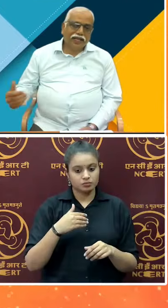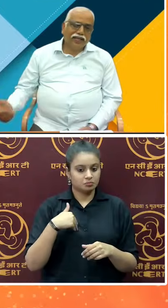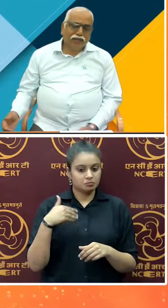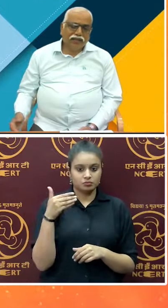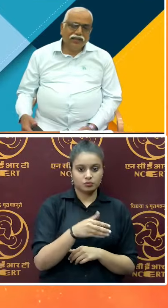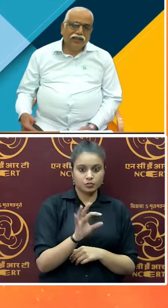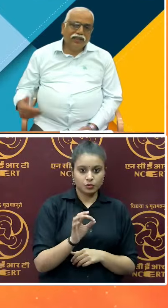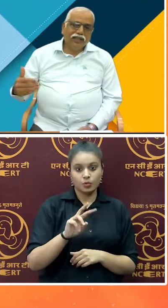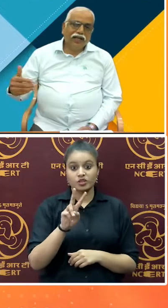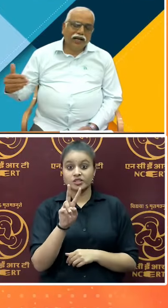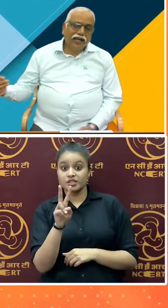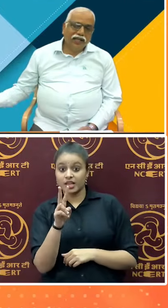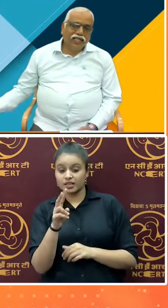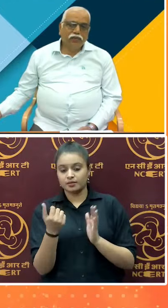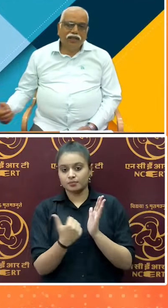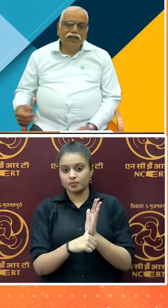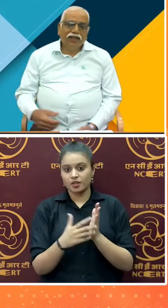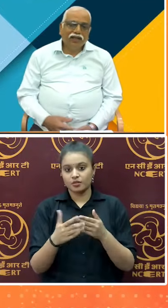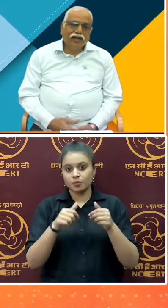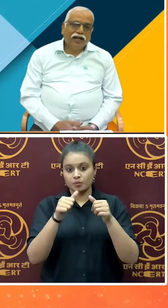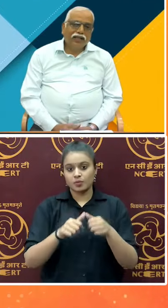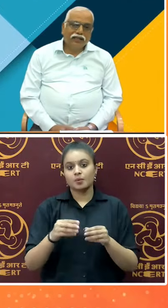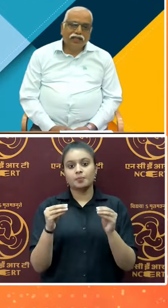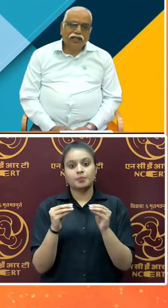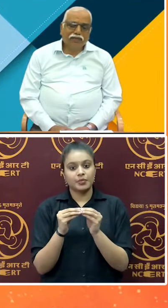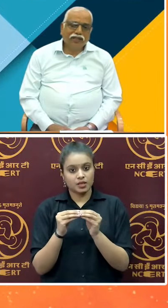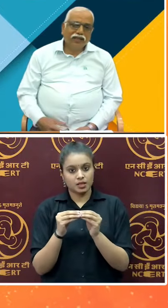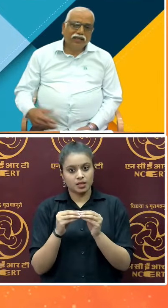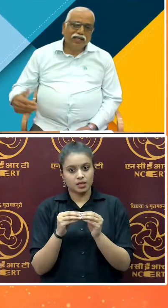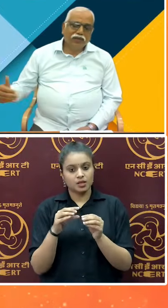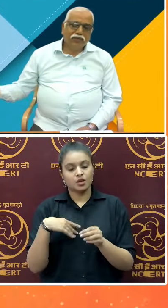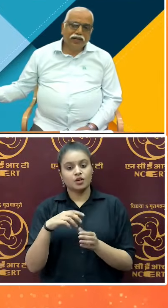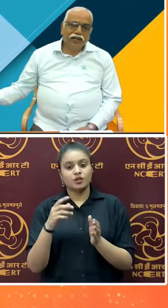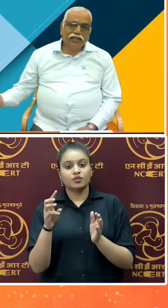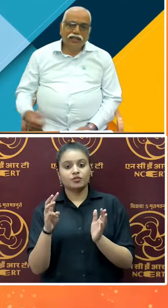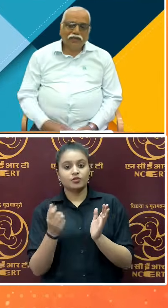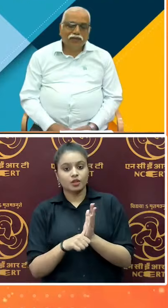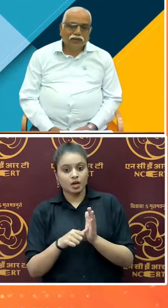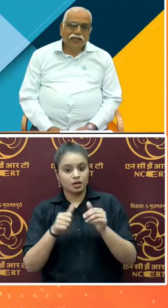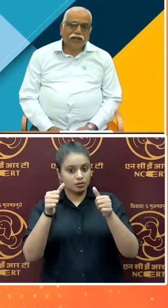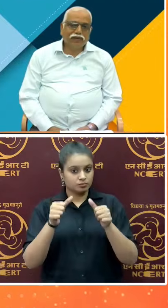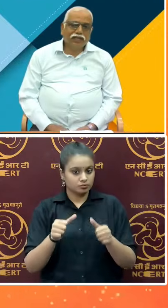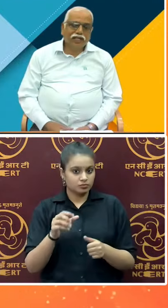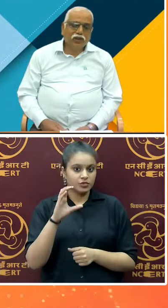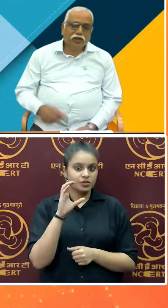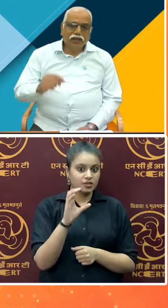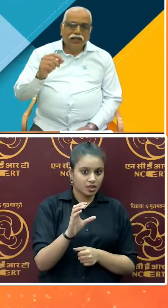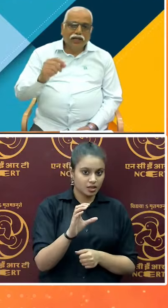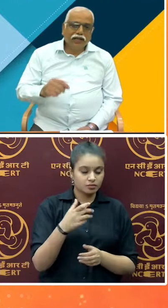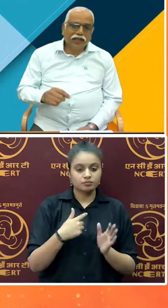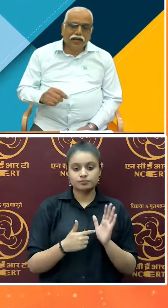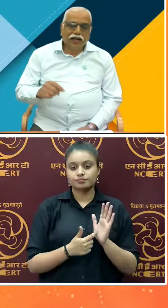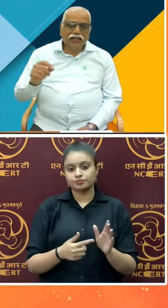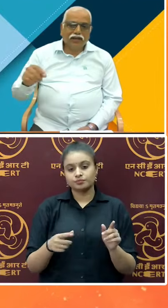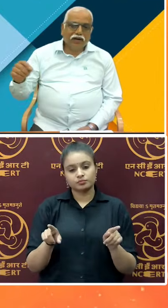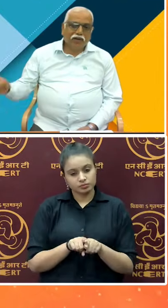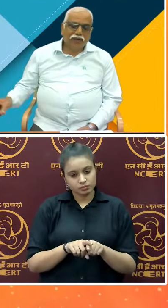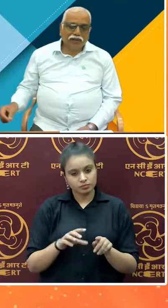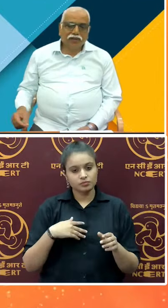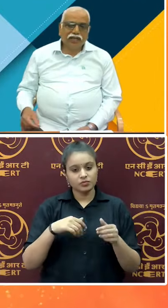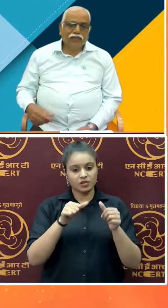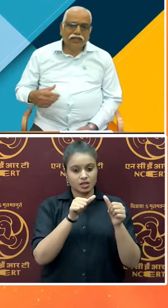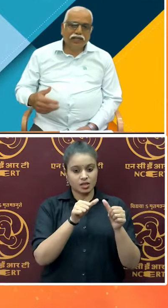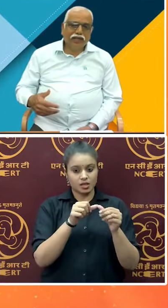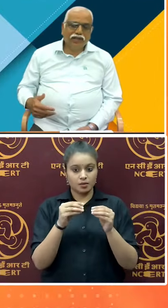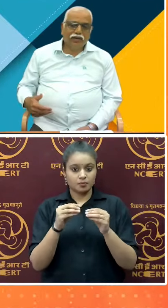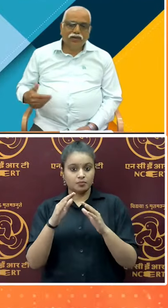in the second month, the grading is B, and in the third month, it may be grade C. So that means they show that the grades are dropping.